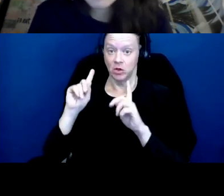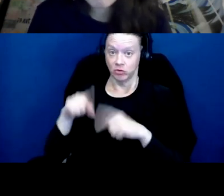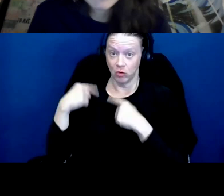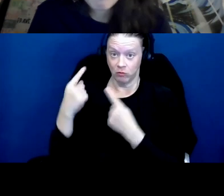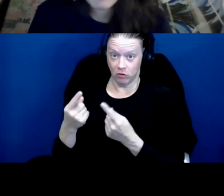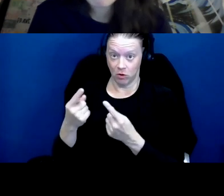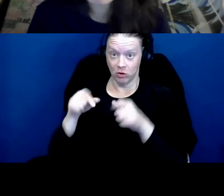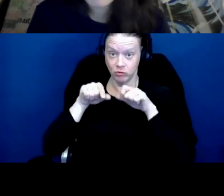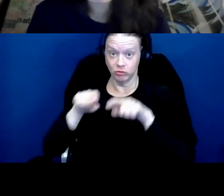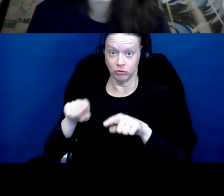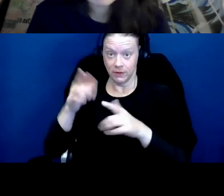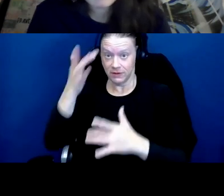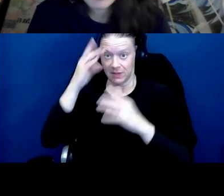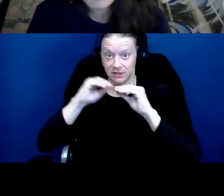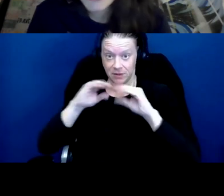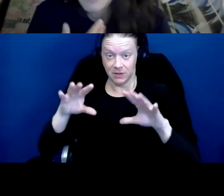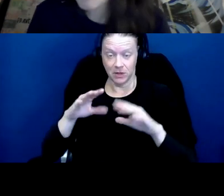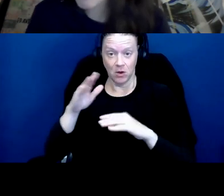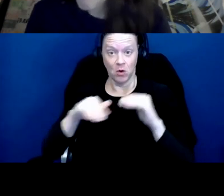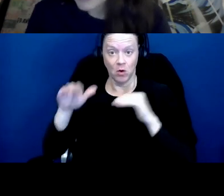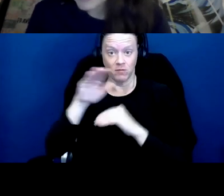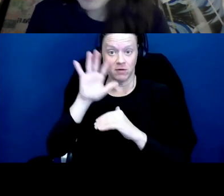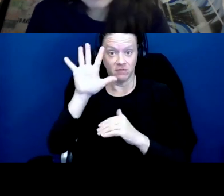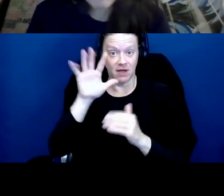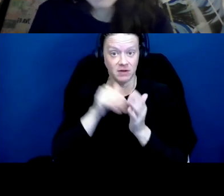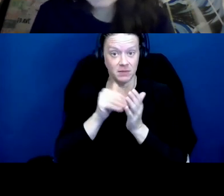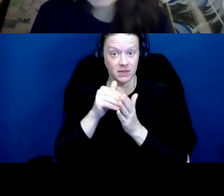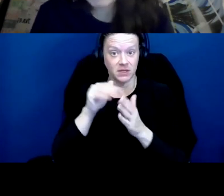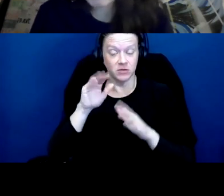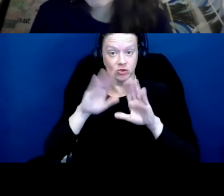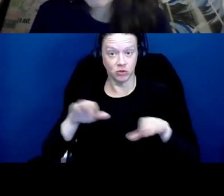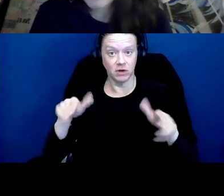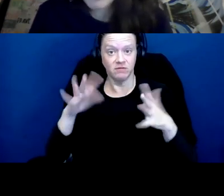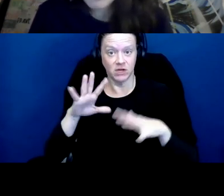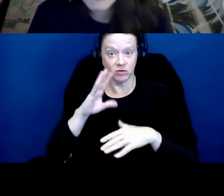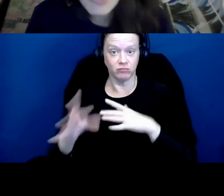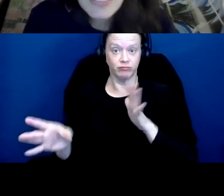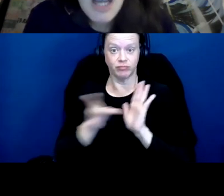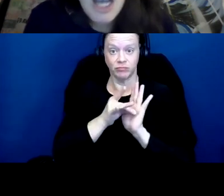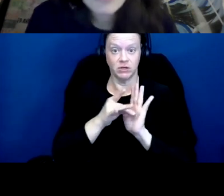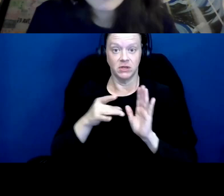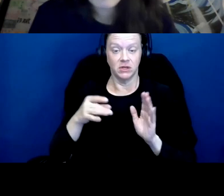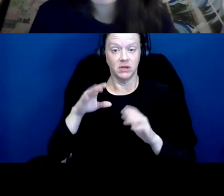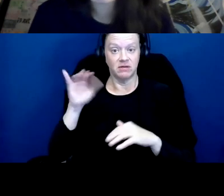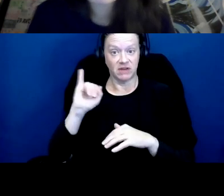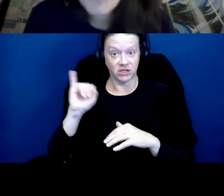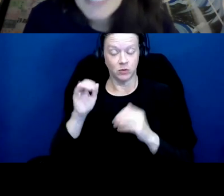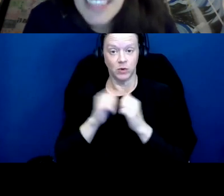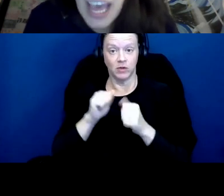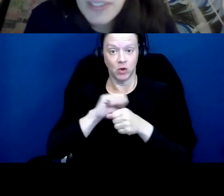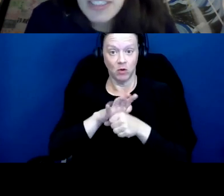during this pandemic, over 5 million children have been infected with COVID-19. It has caused